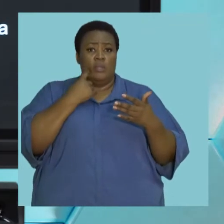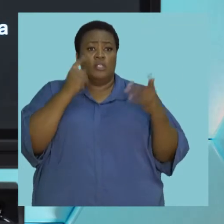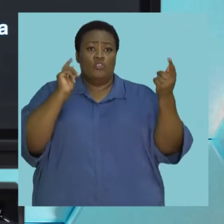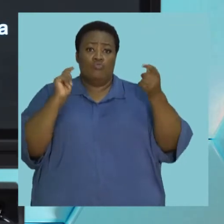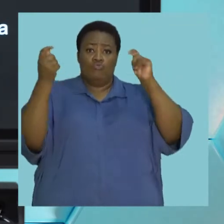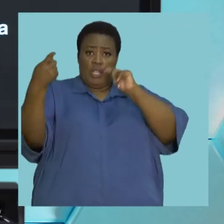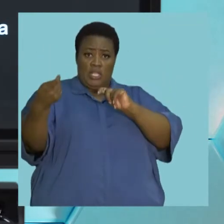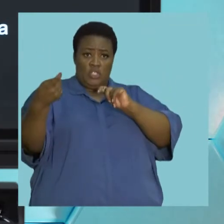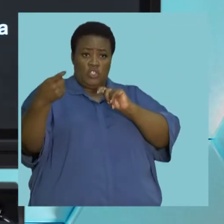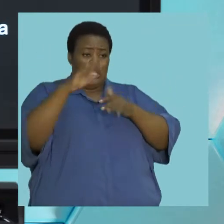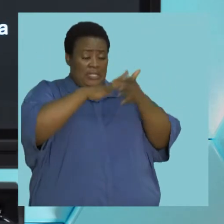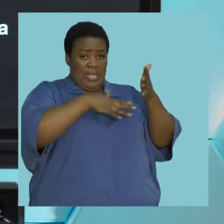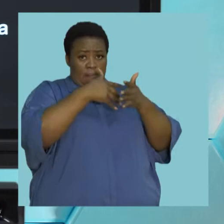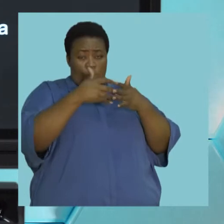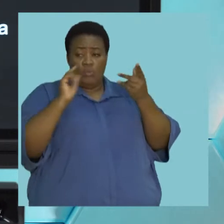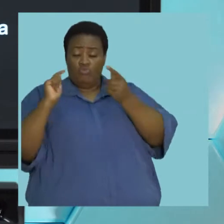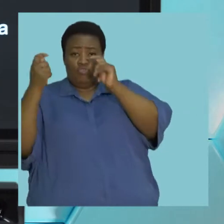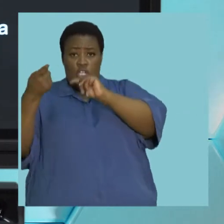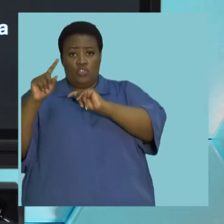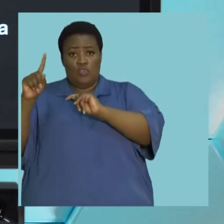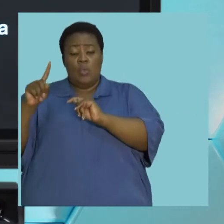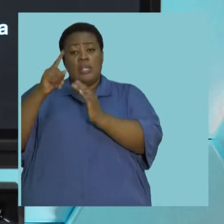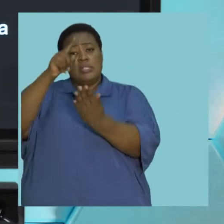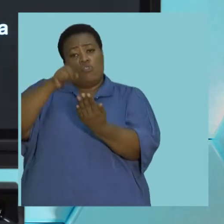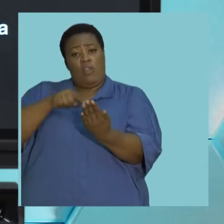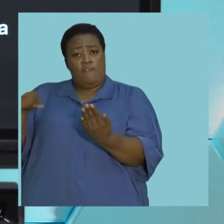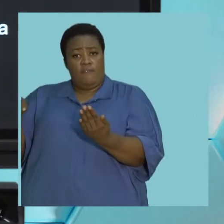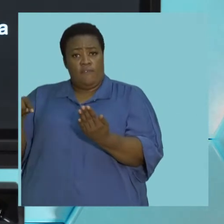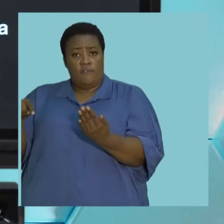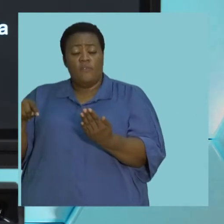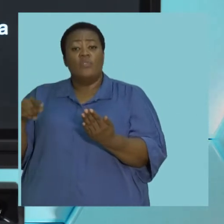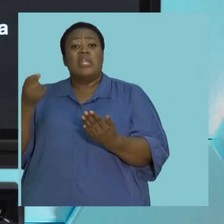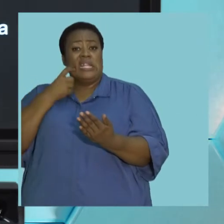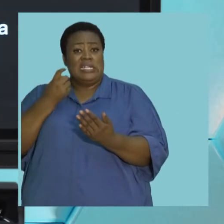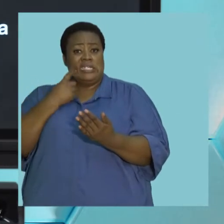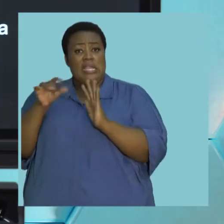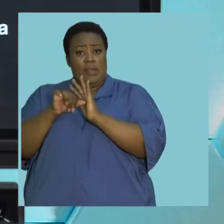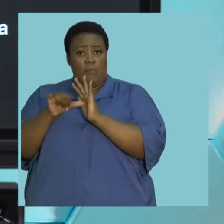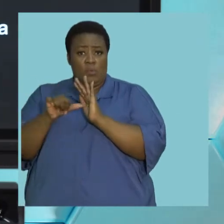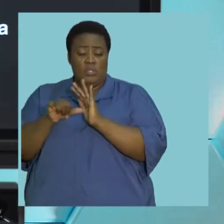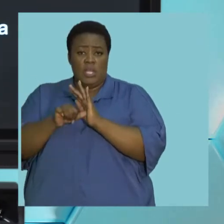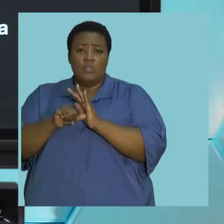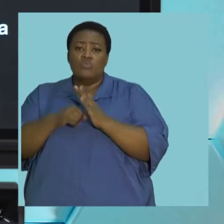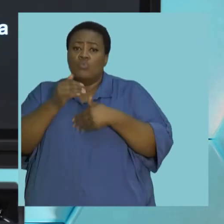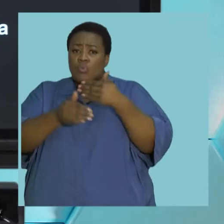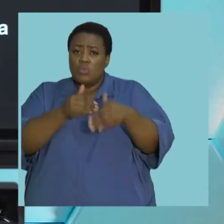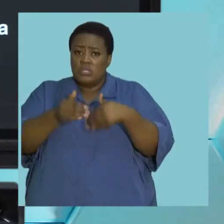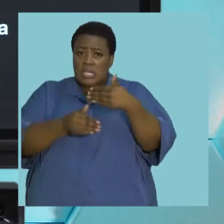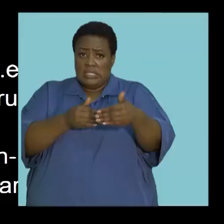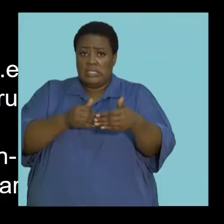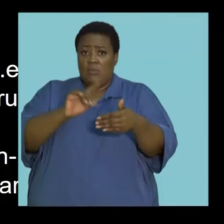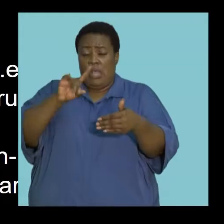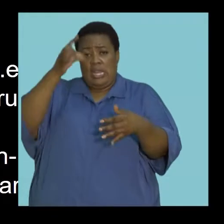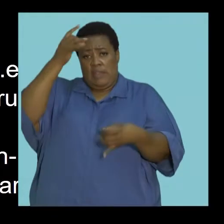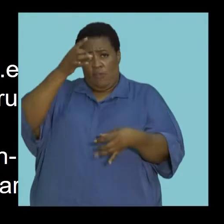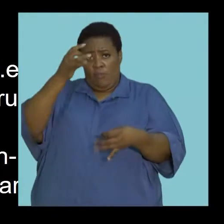information into a graph. And so presenting information in tables is important in processing that information. So there are really